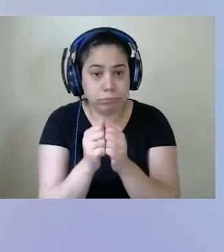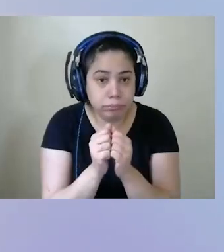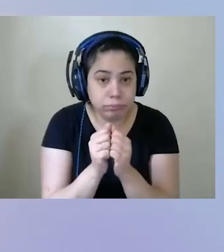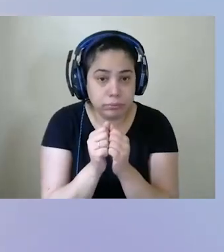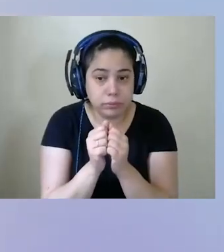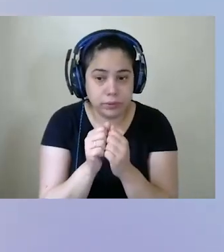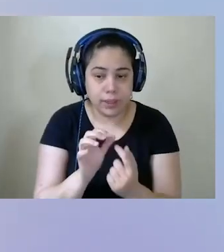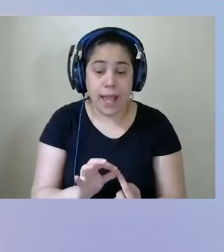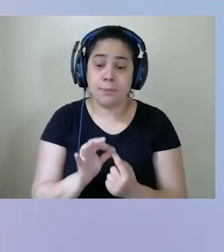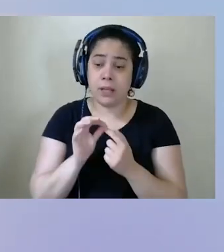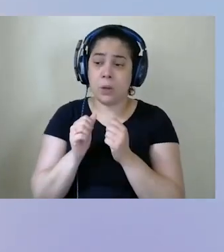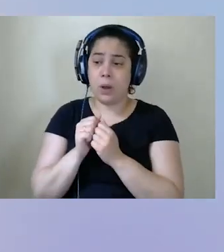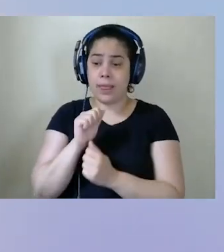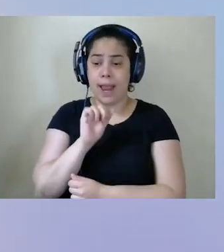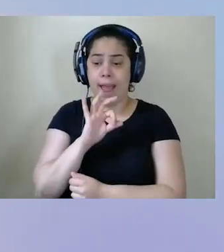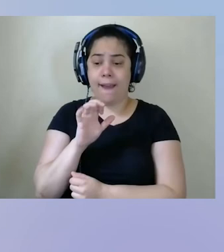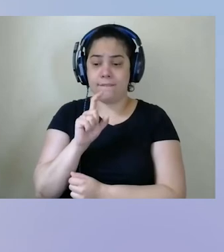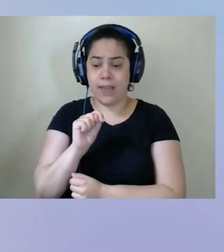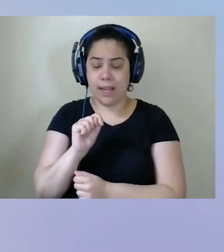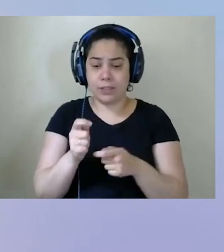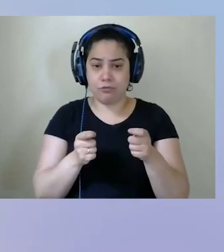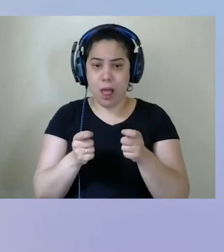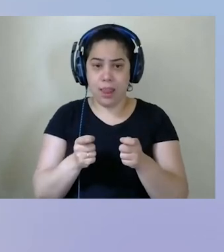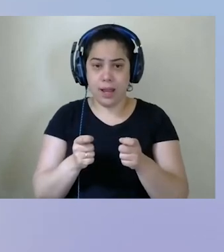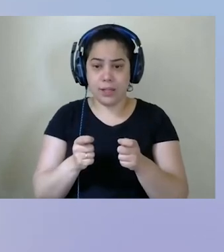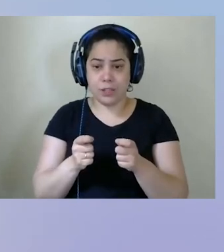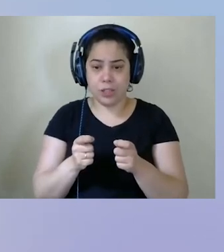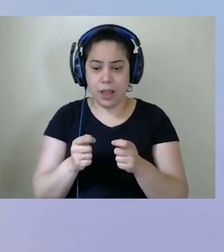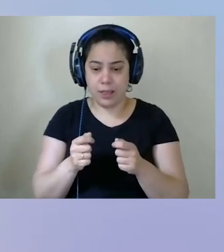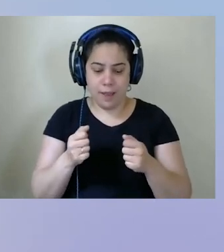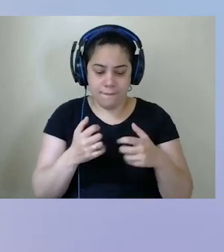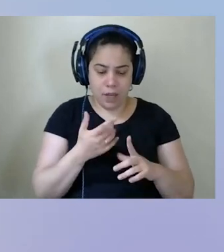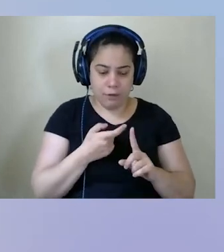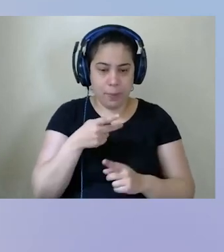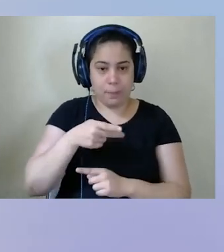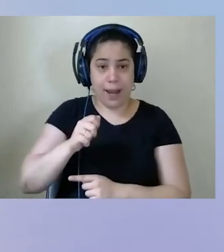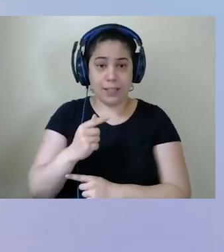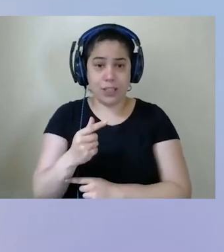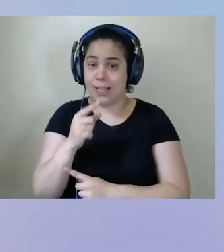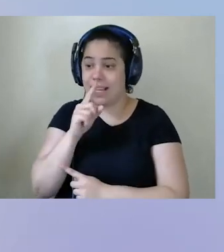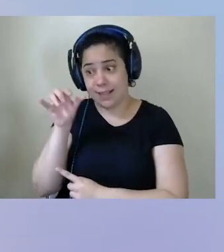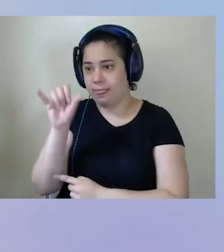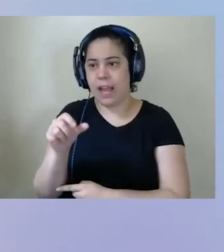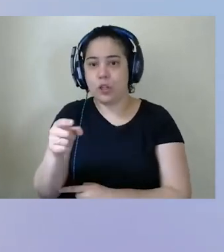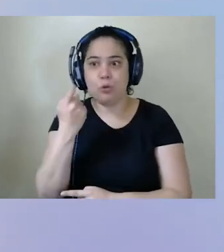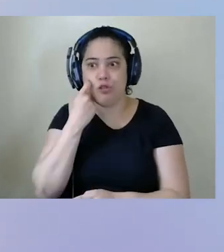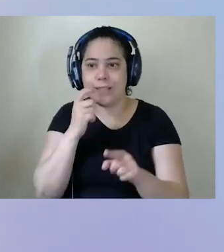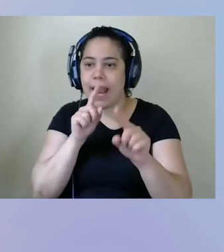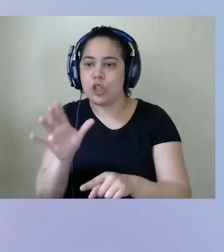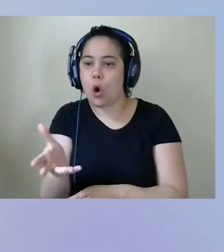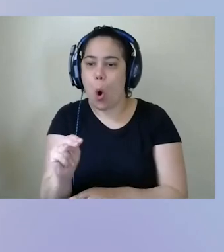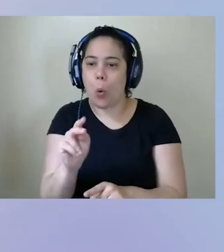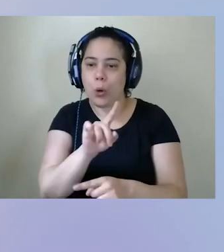affect regulation and calming the fear from the PAG and so on. Well, that's it, Lars. You've just answered the question,